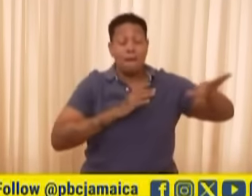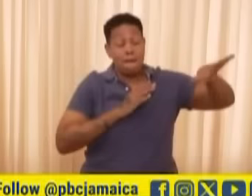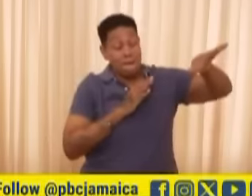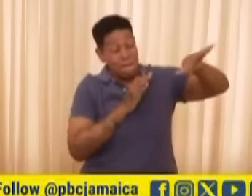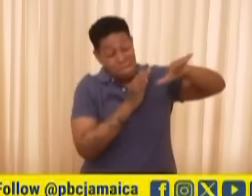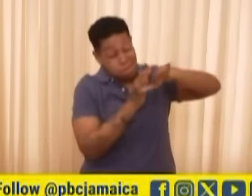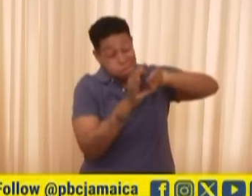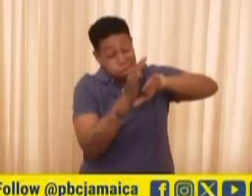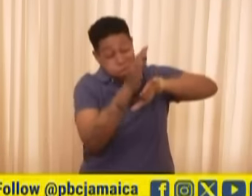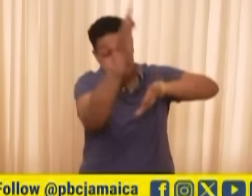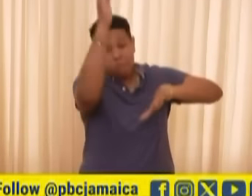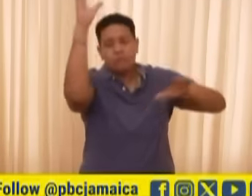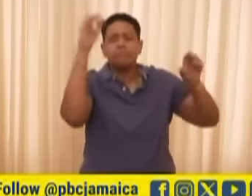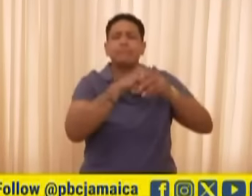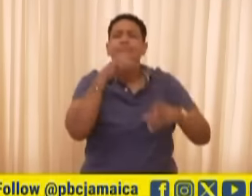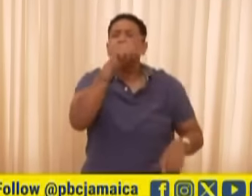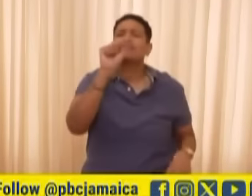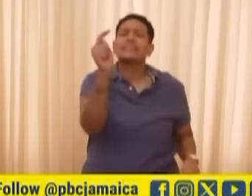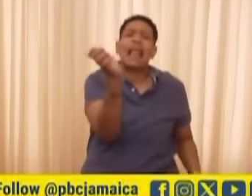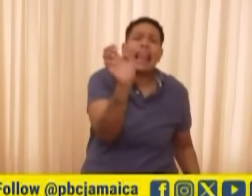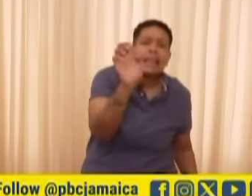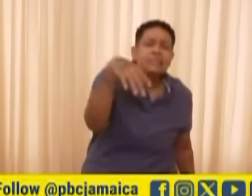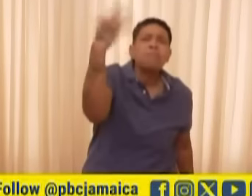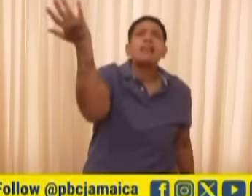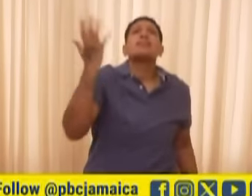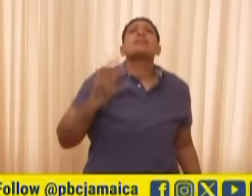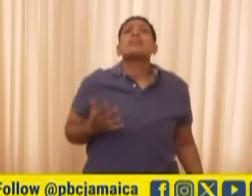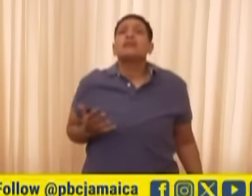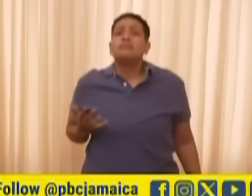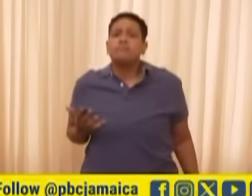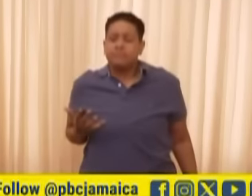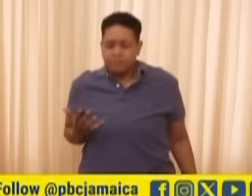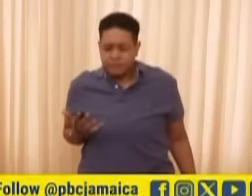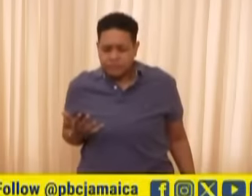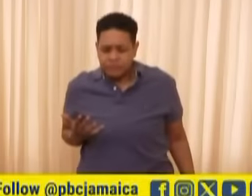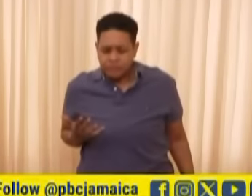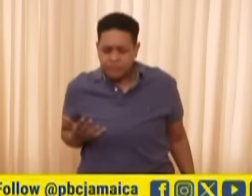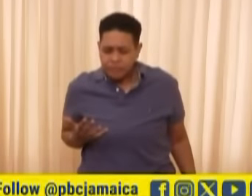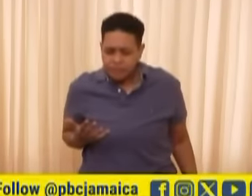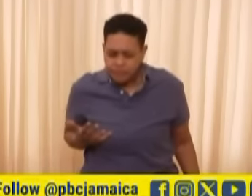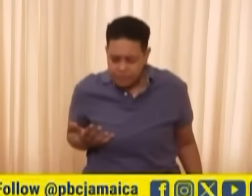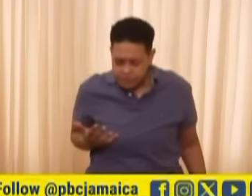across into St. Elizabeth and